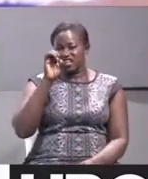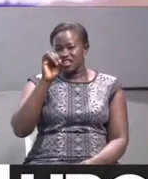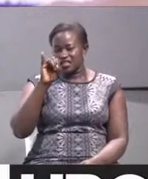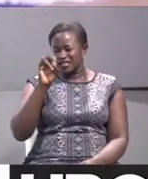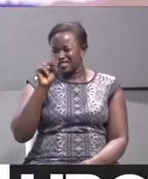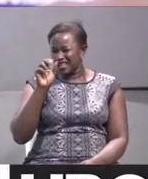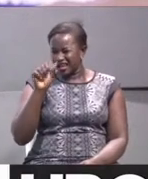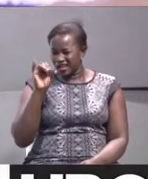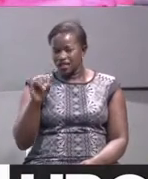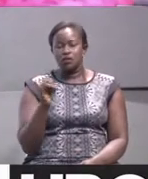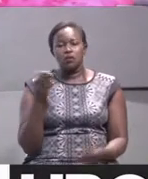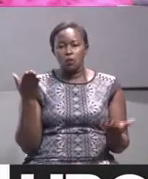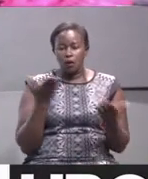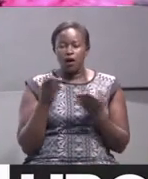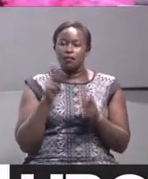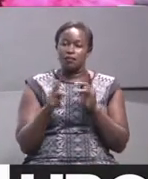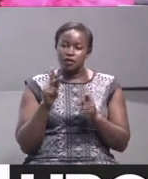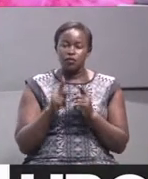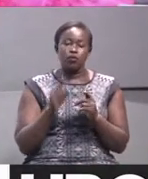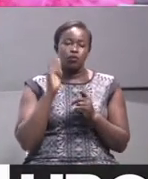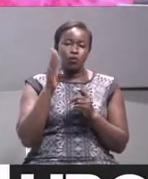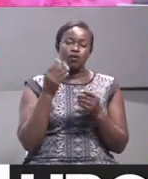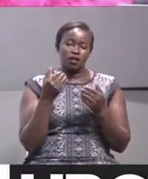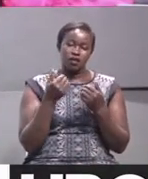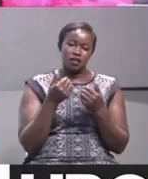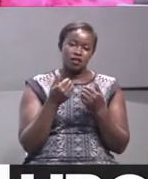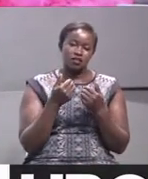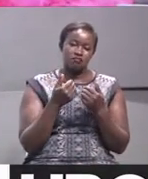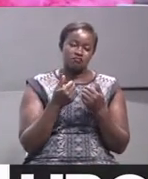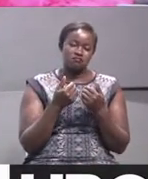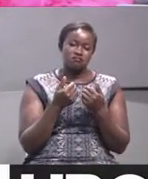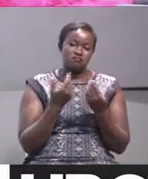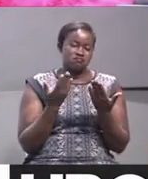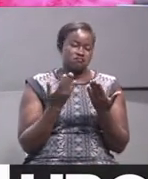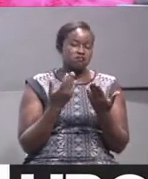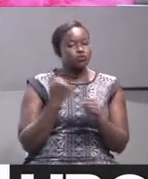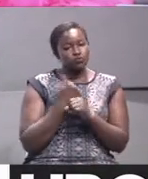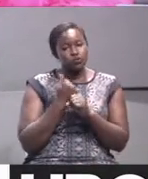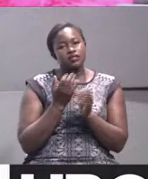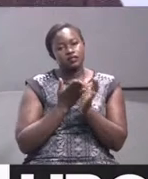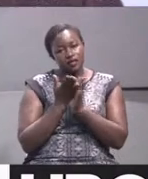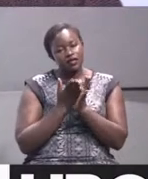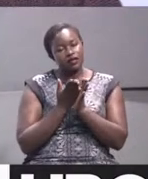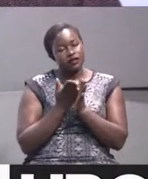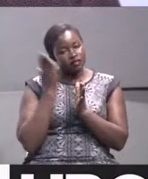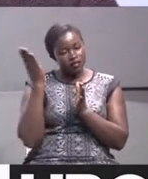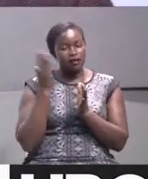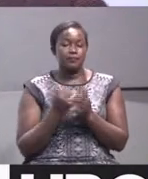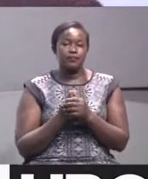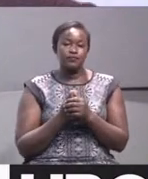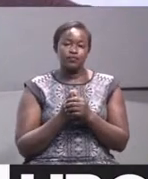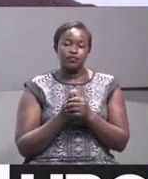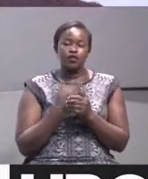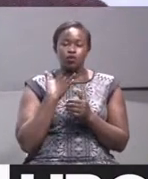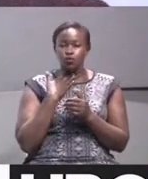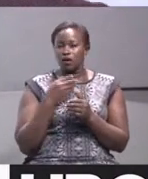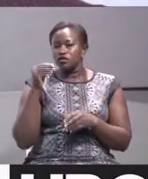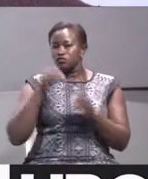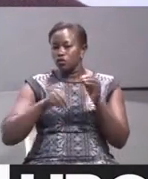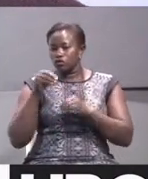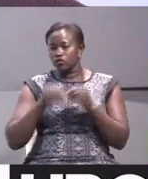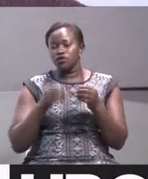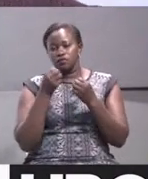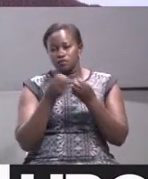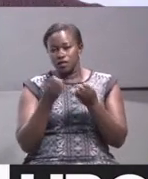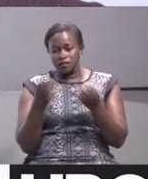to have the surgery done. We wanted to contribute to the so many